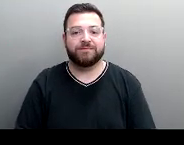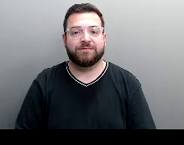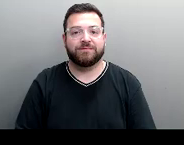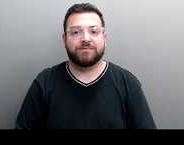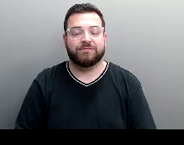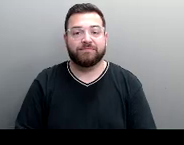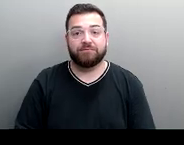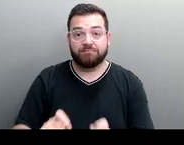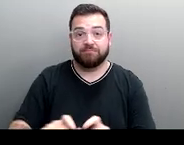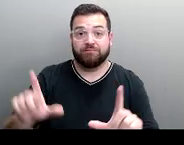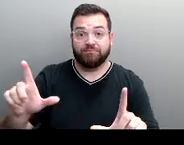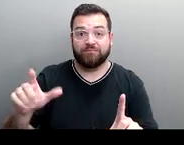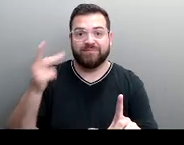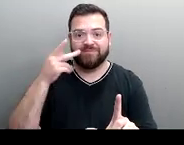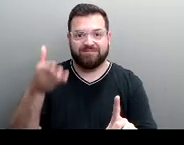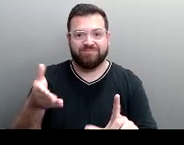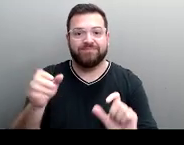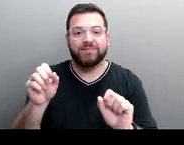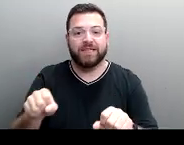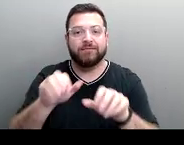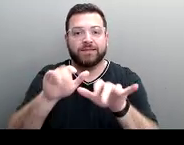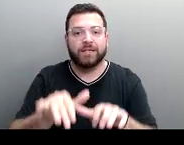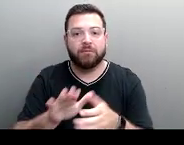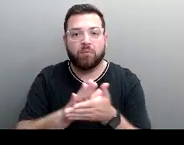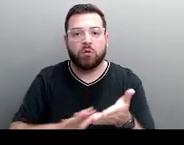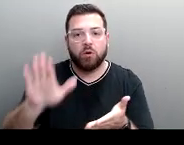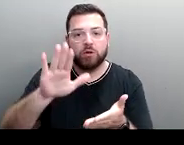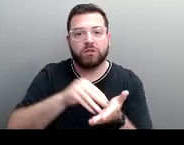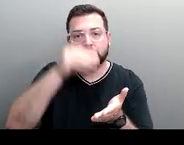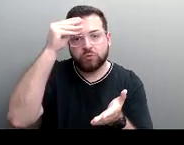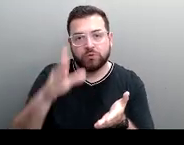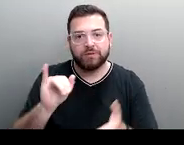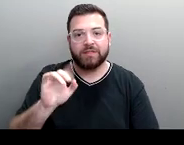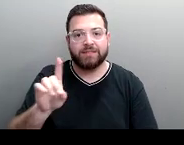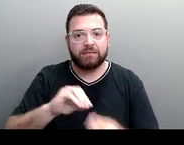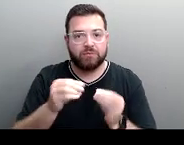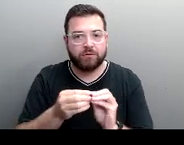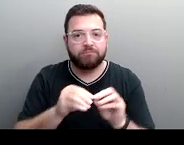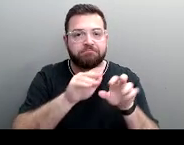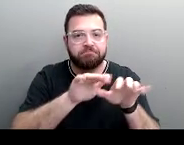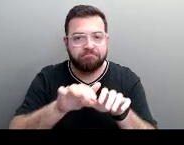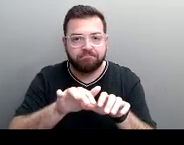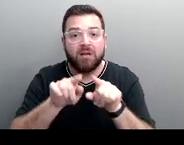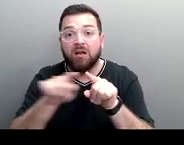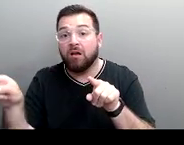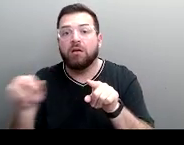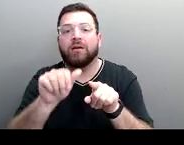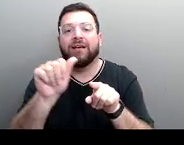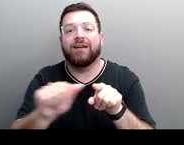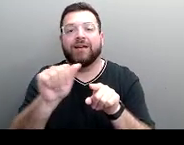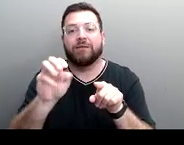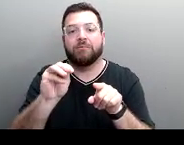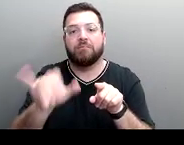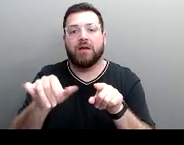And it should take you to a screen where you're going to put in your college student ID number, followed by